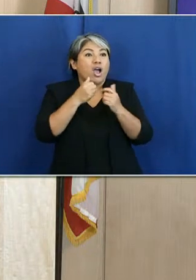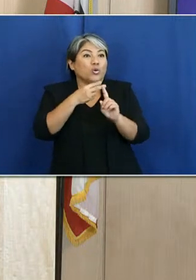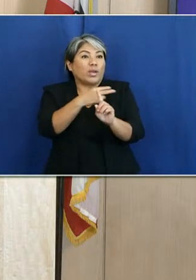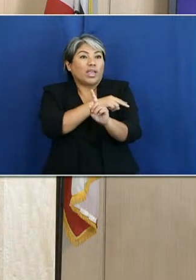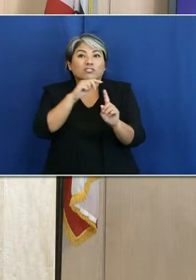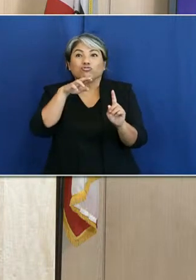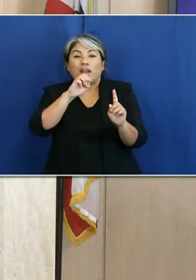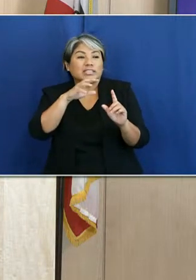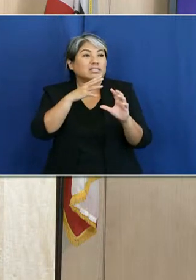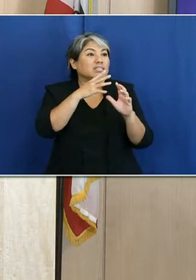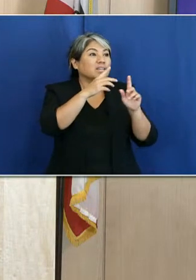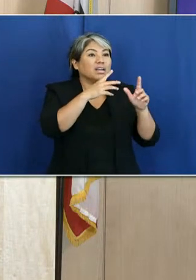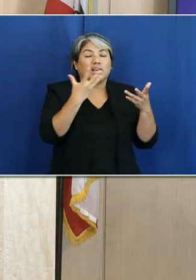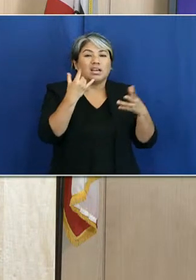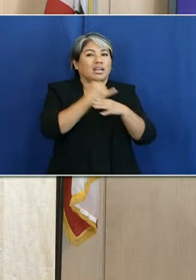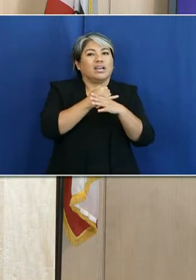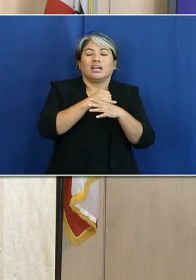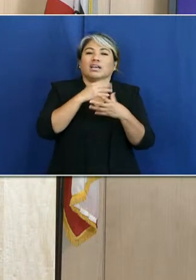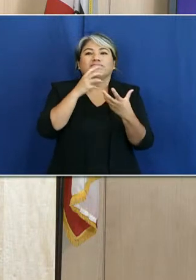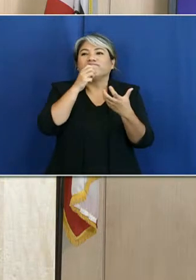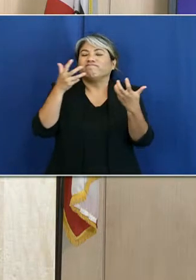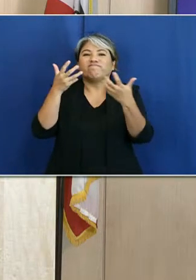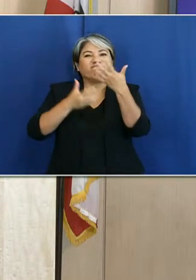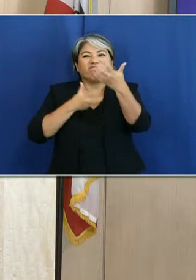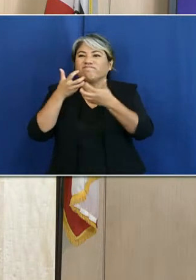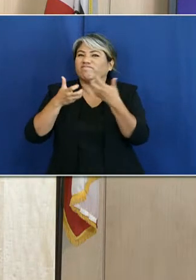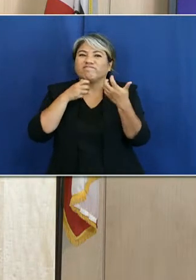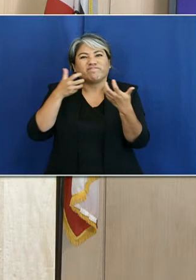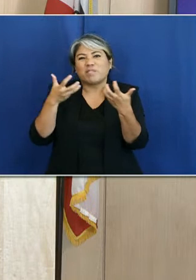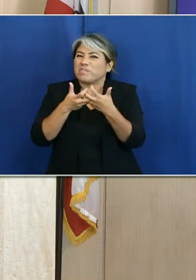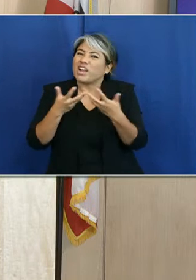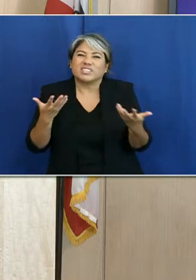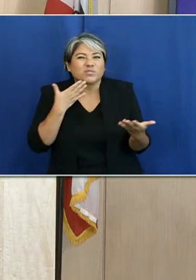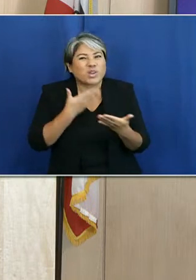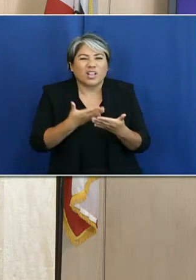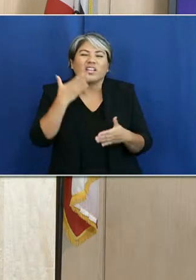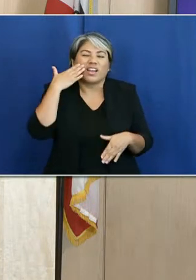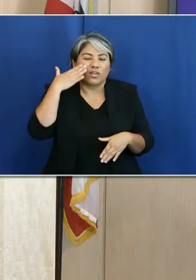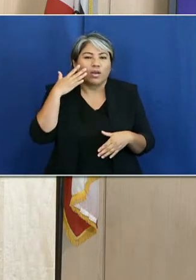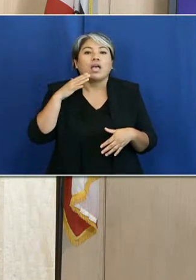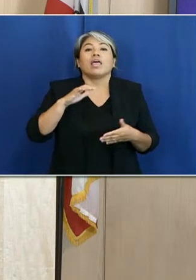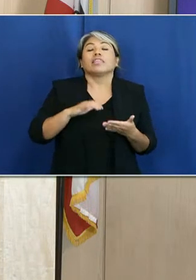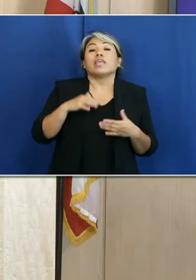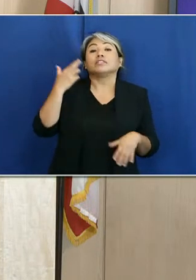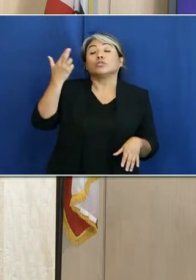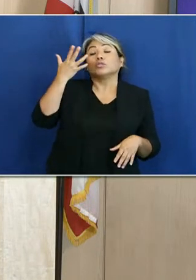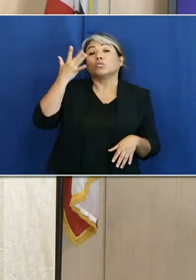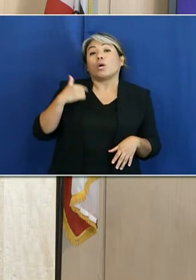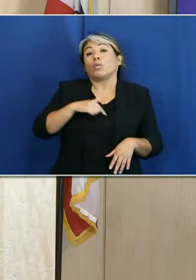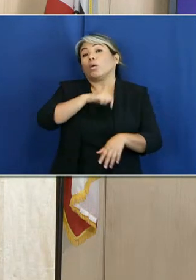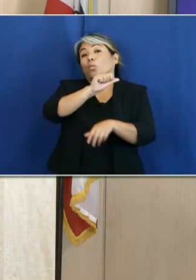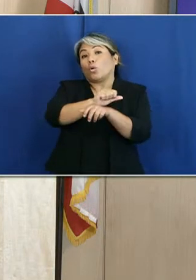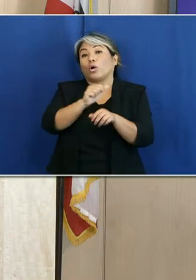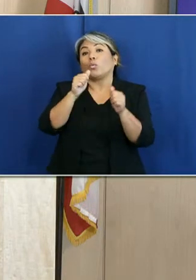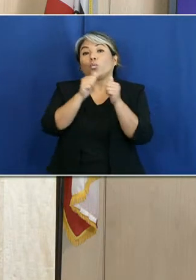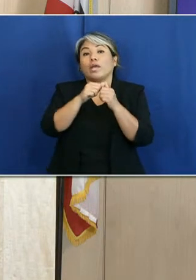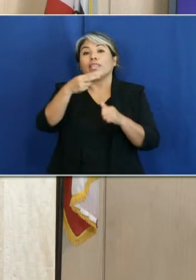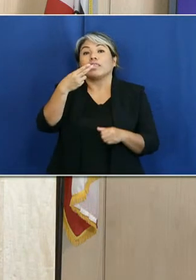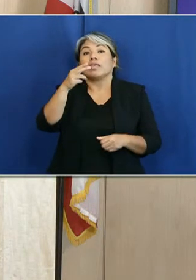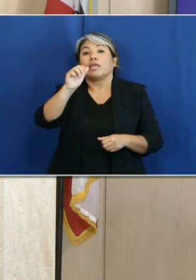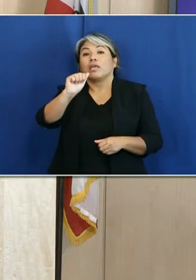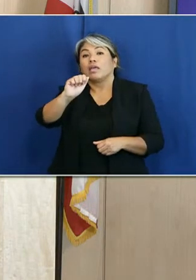case investigations as well as our contact tracing. So that's the very reason that we worked with the